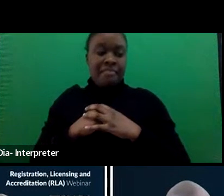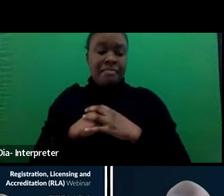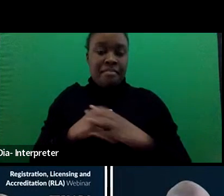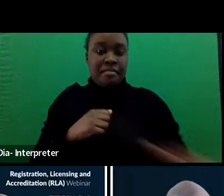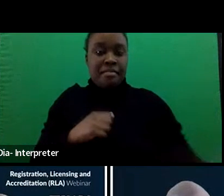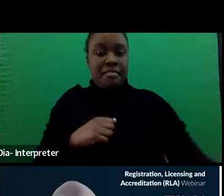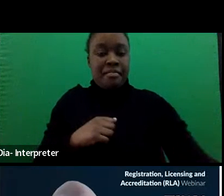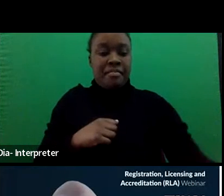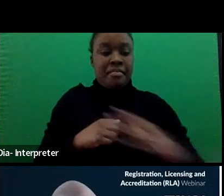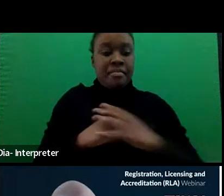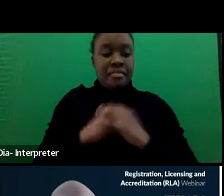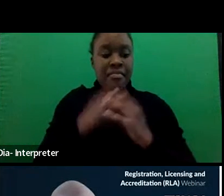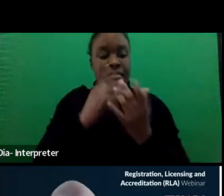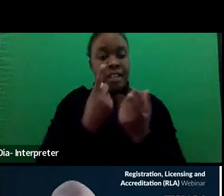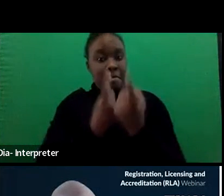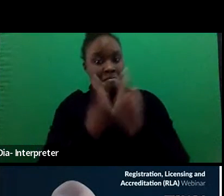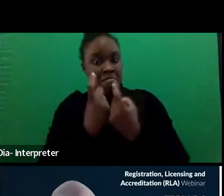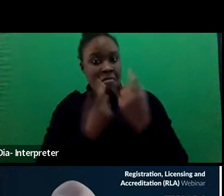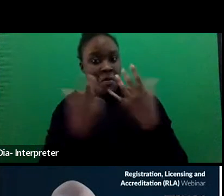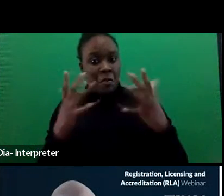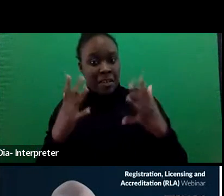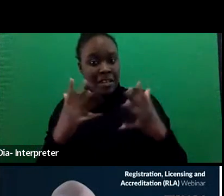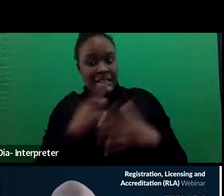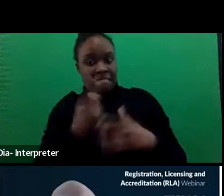getting our questions from our traders.